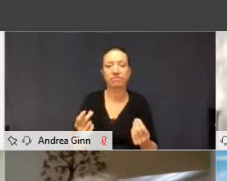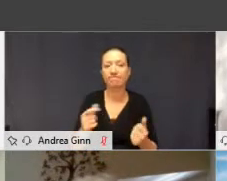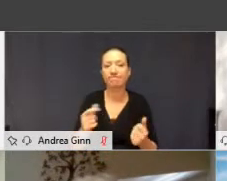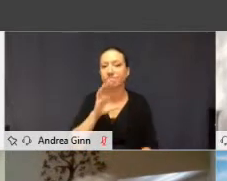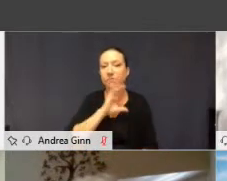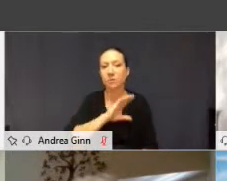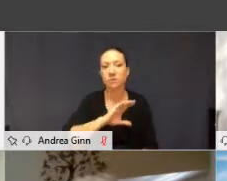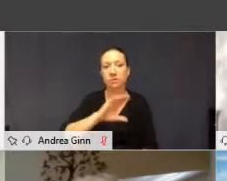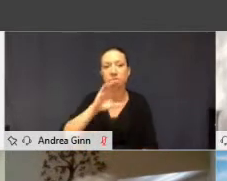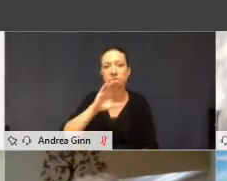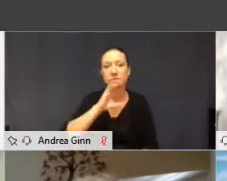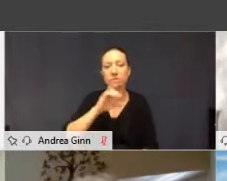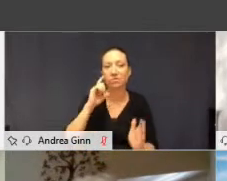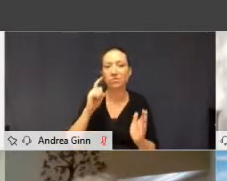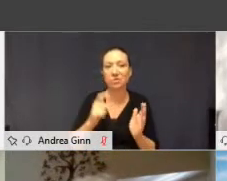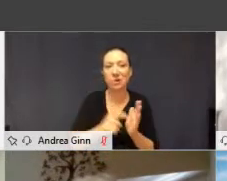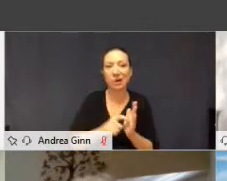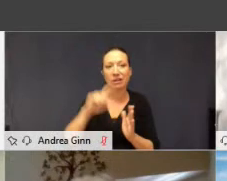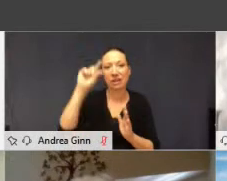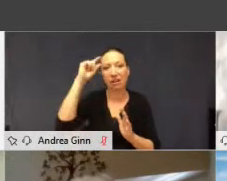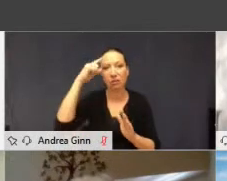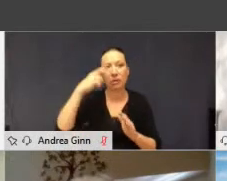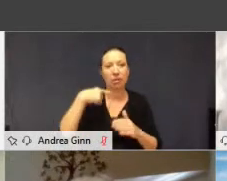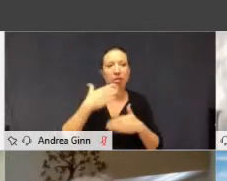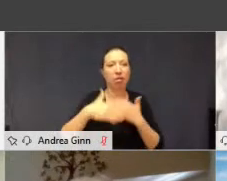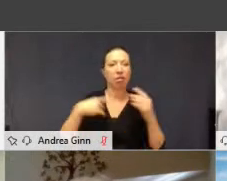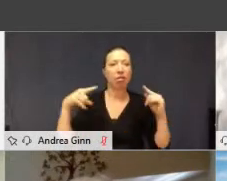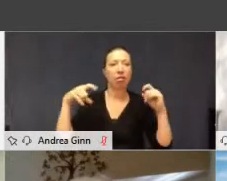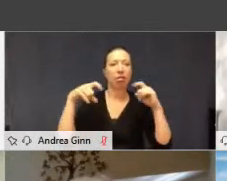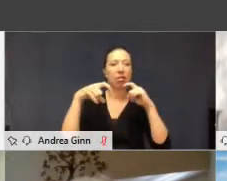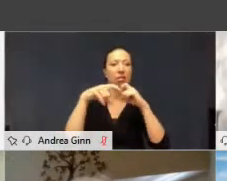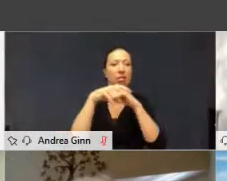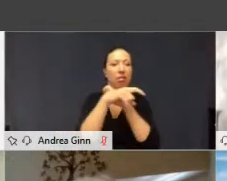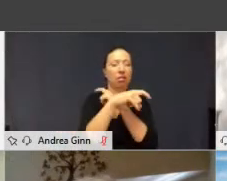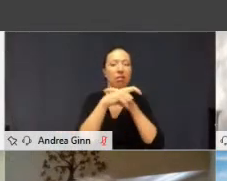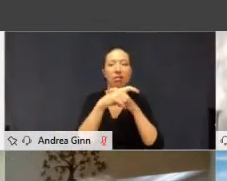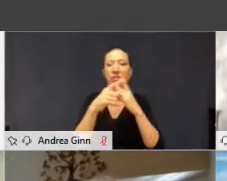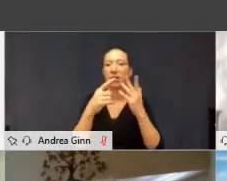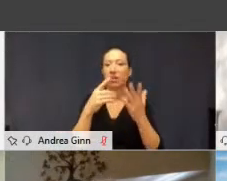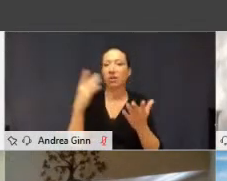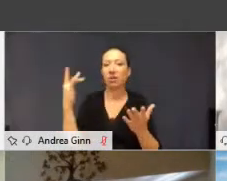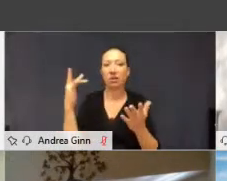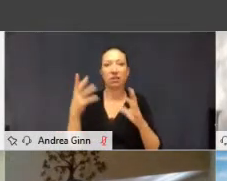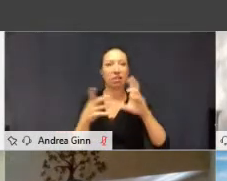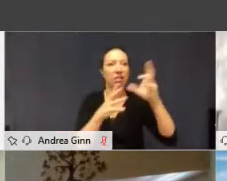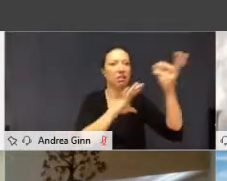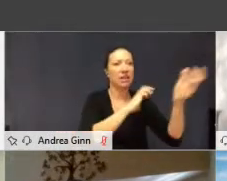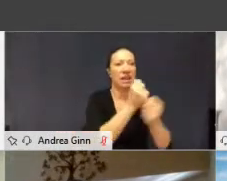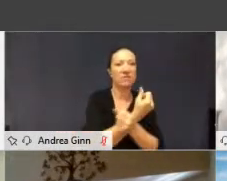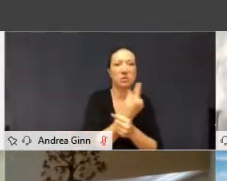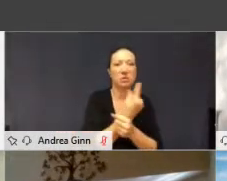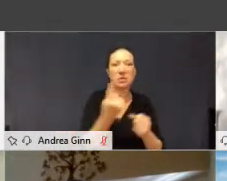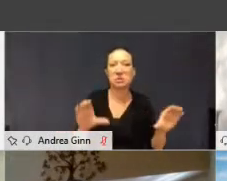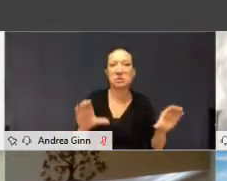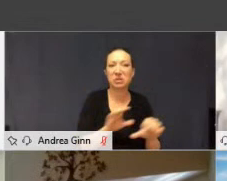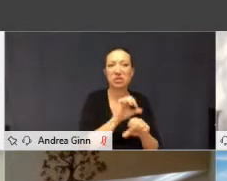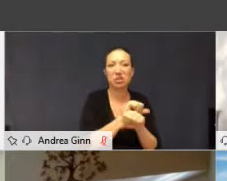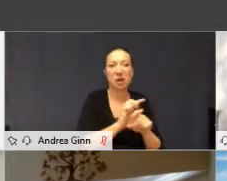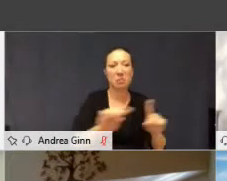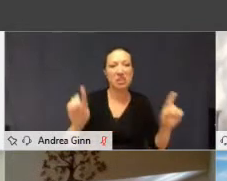see bureaucracy run amok because everybody's doing their job, but the children aren't getting the